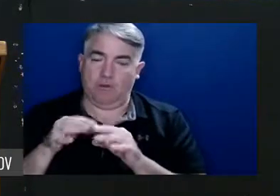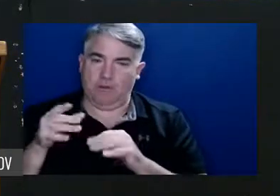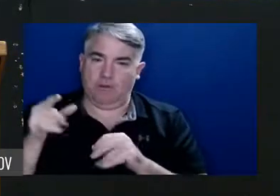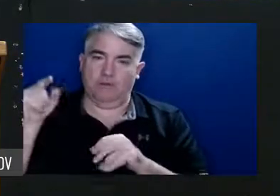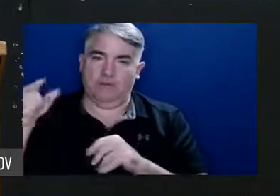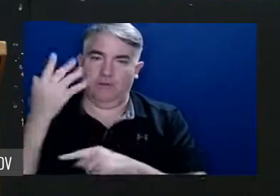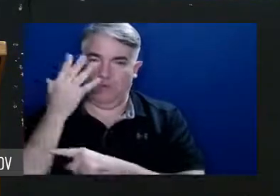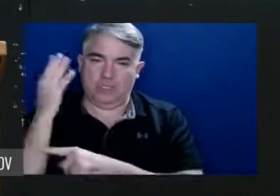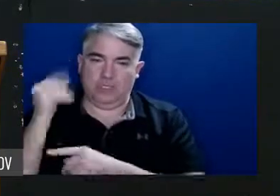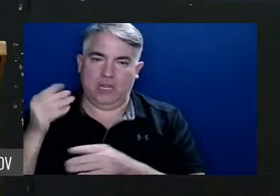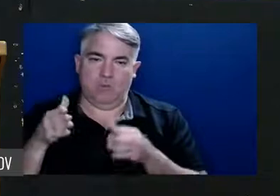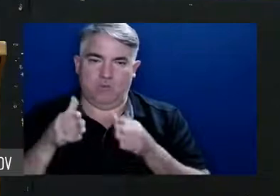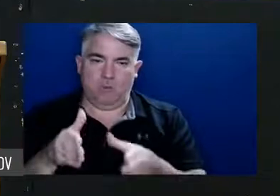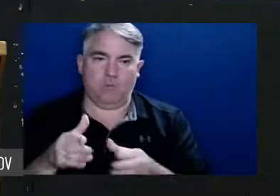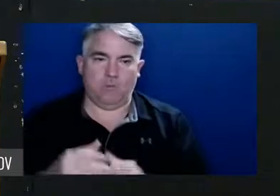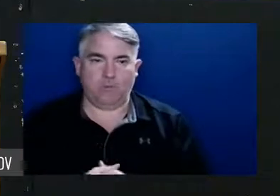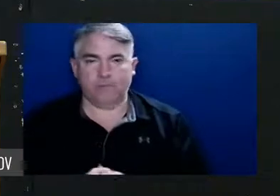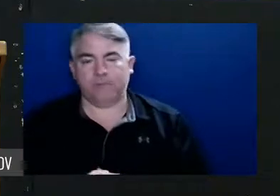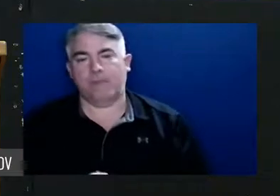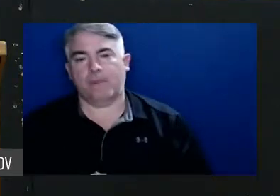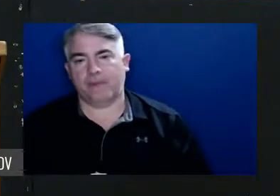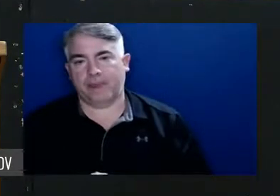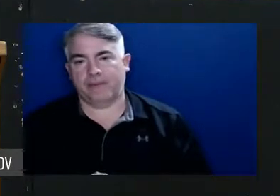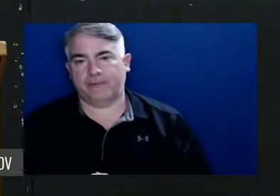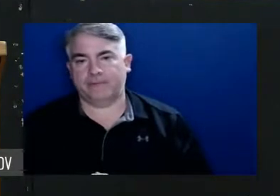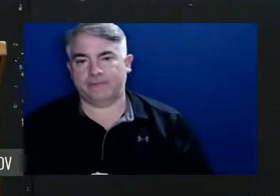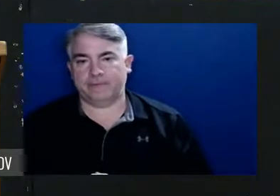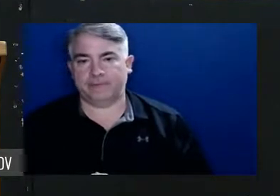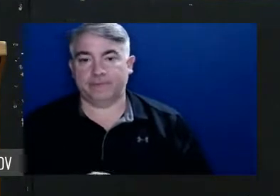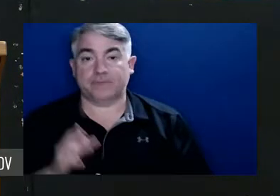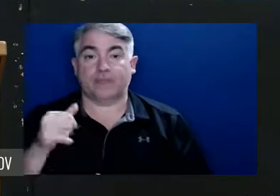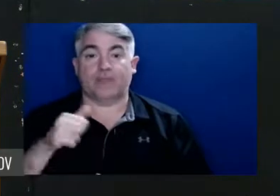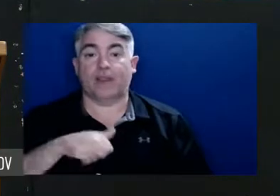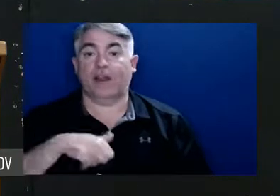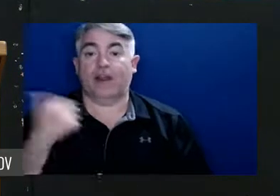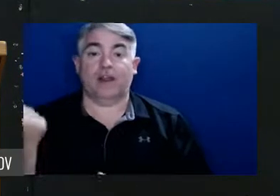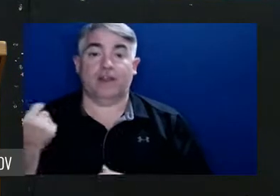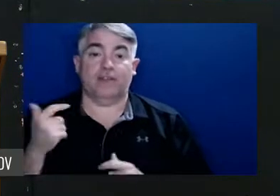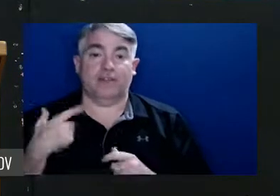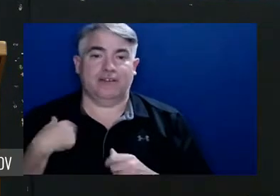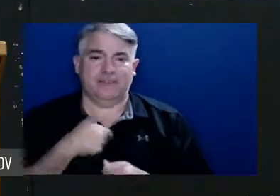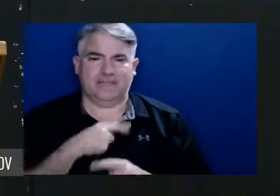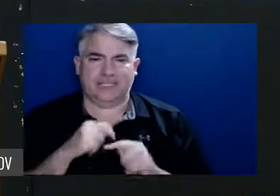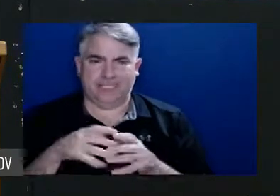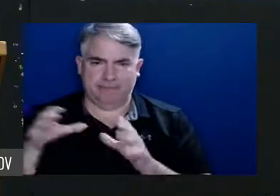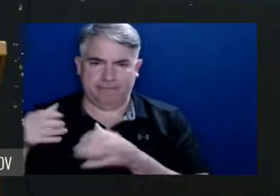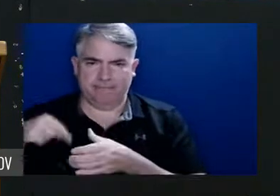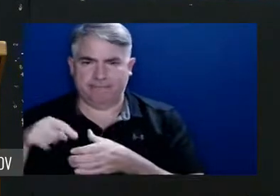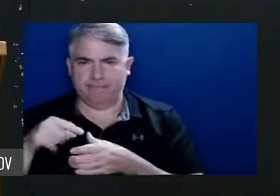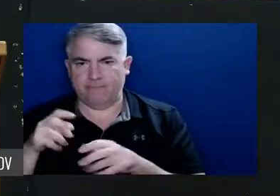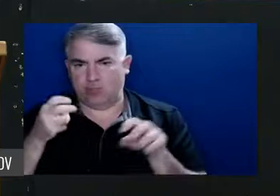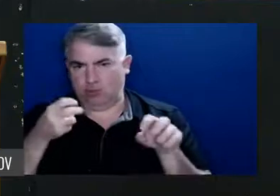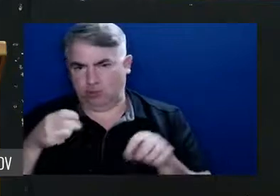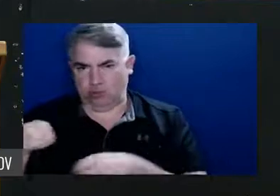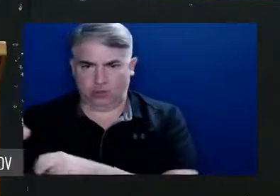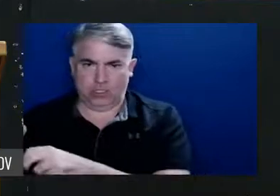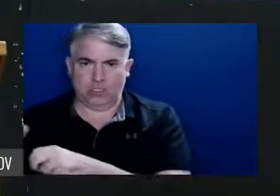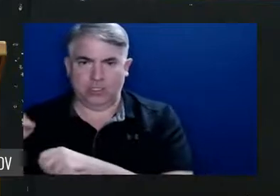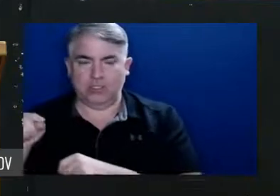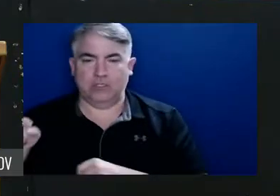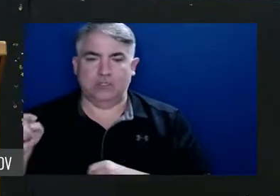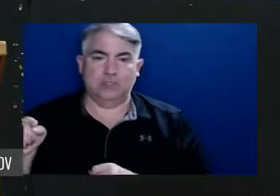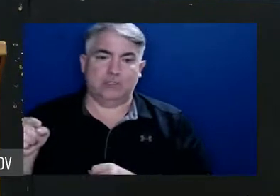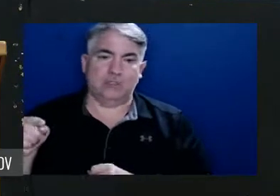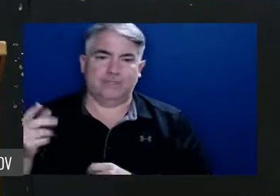couple other things, we have the team transitioning, and I just want to emphasize that This is the 5th team, I think, that